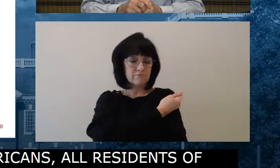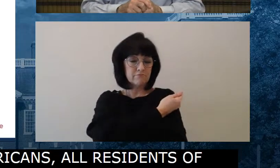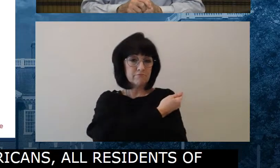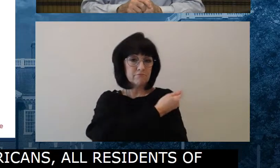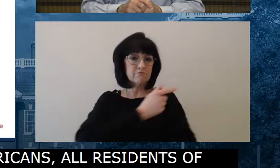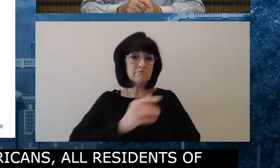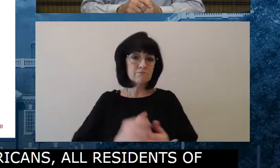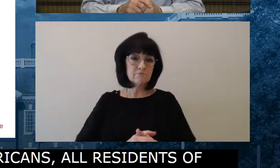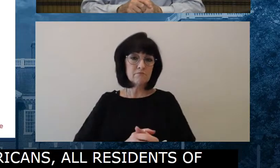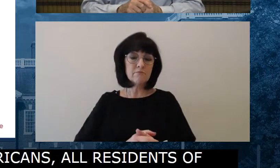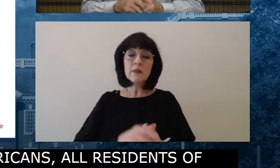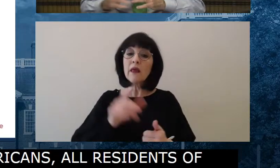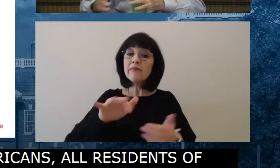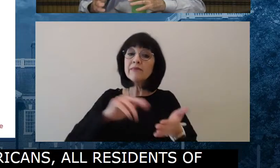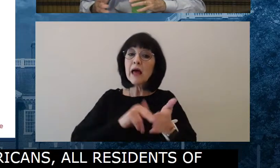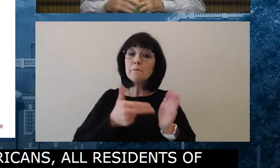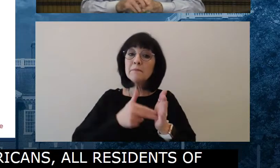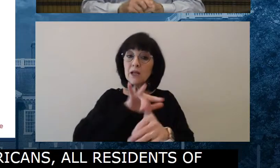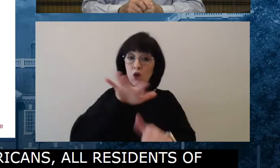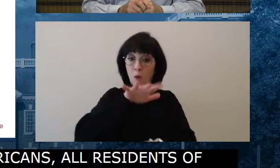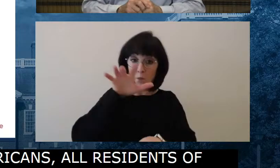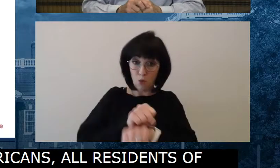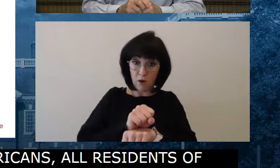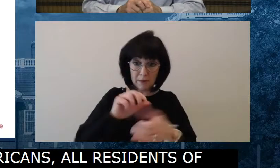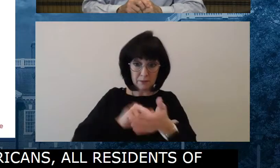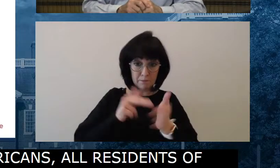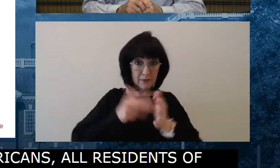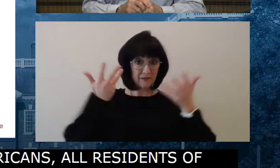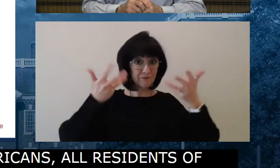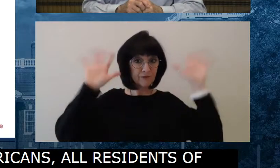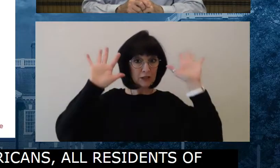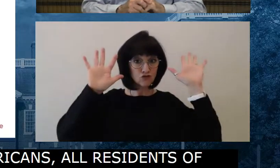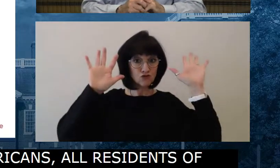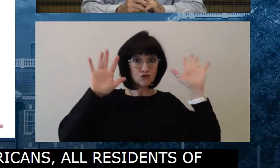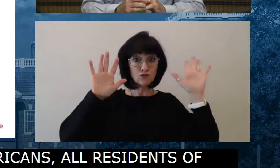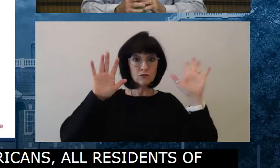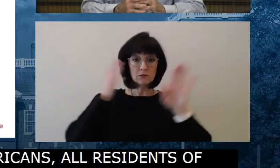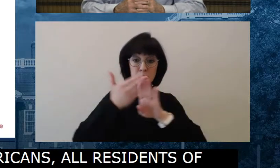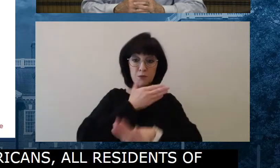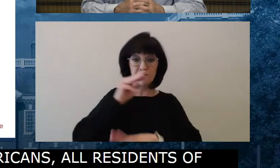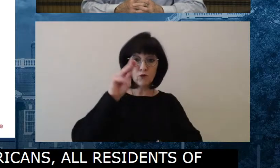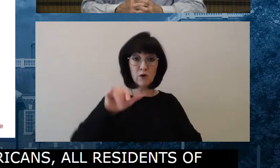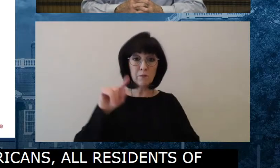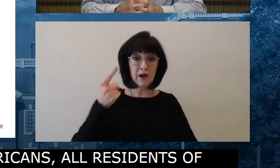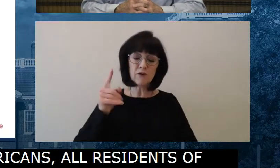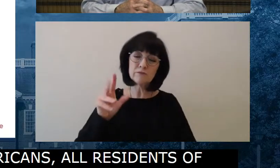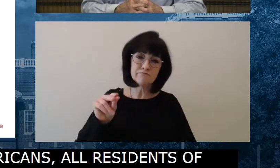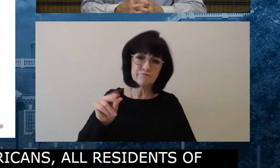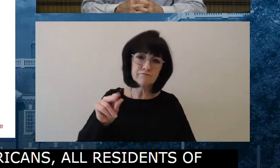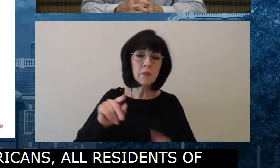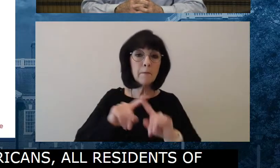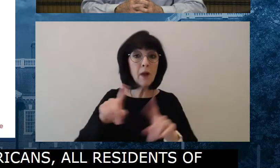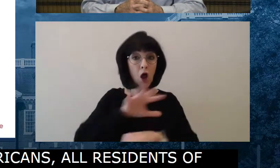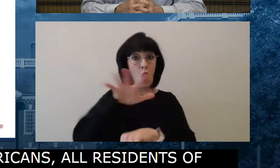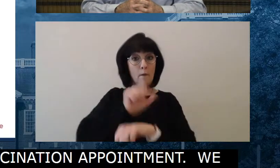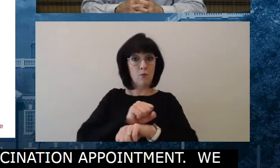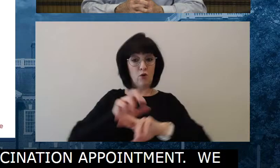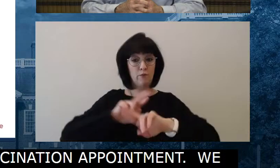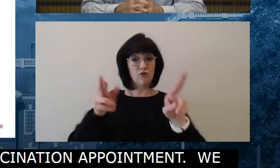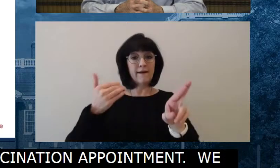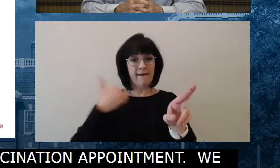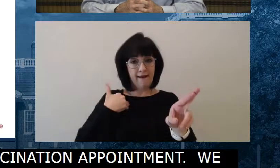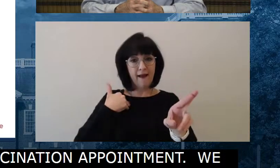vaccination appointment. We're moving in that direction anyway because of the increased supply and our